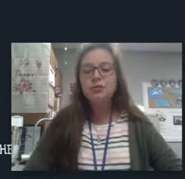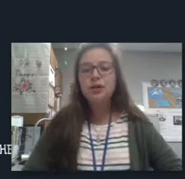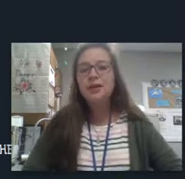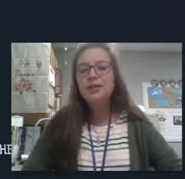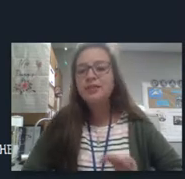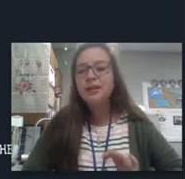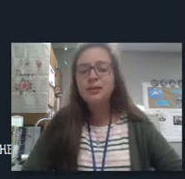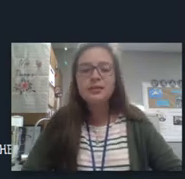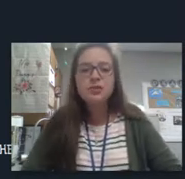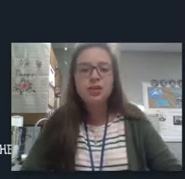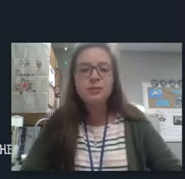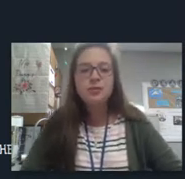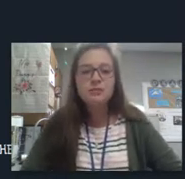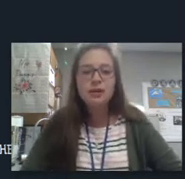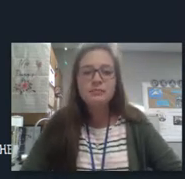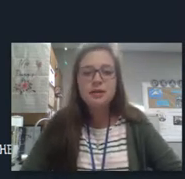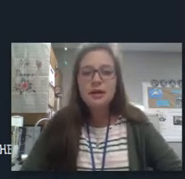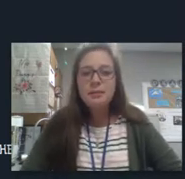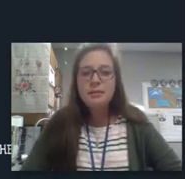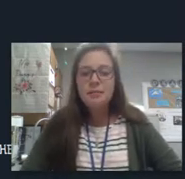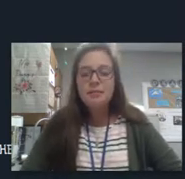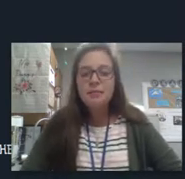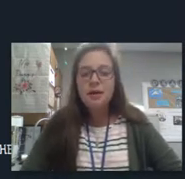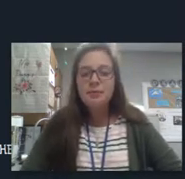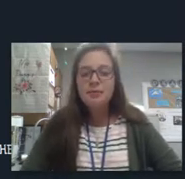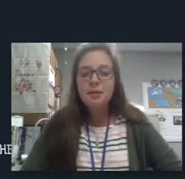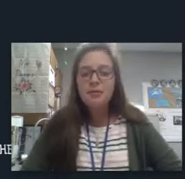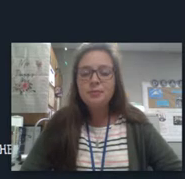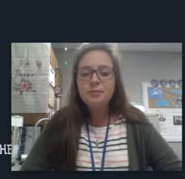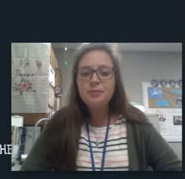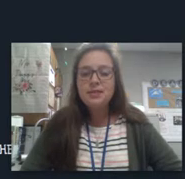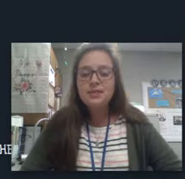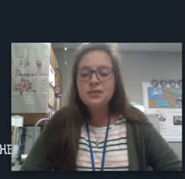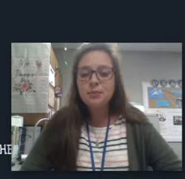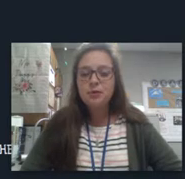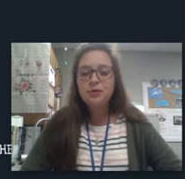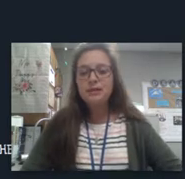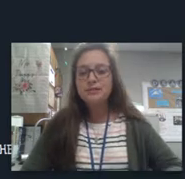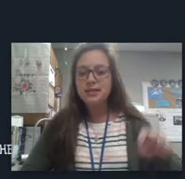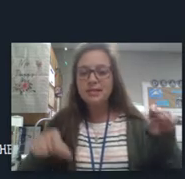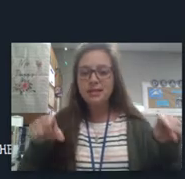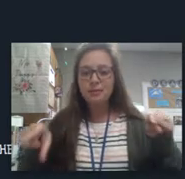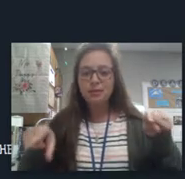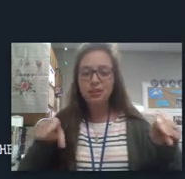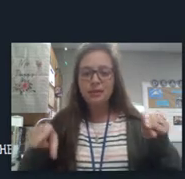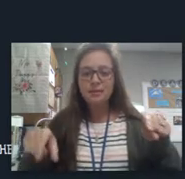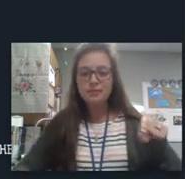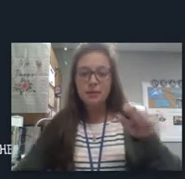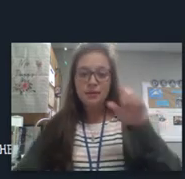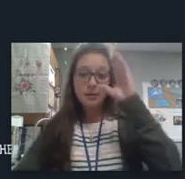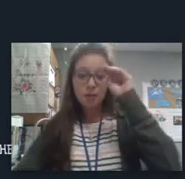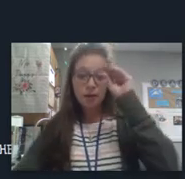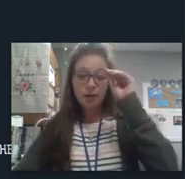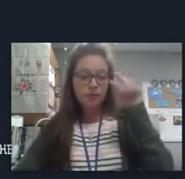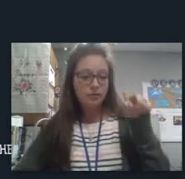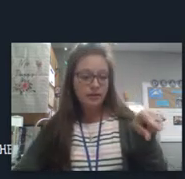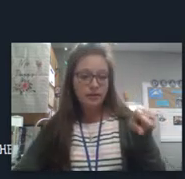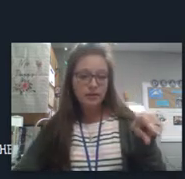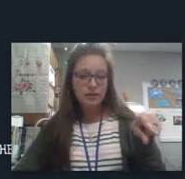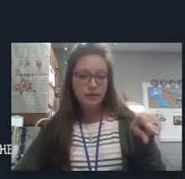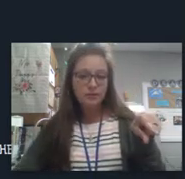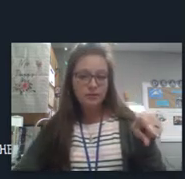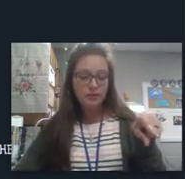Pronominalization. We kind of forget about this grammar rule sometimes, but remember this deals with pronouns and establishing them. So maybe that boy